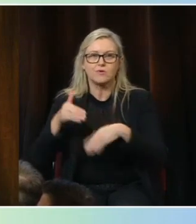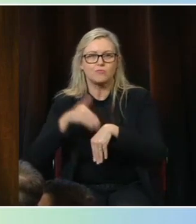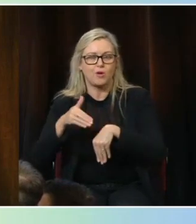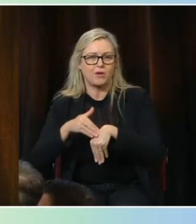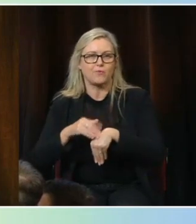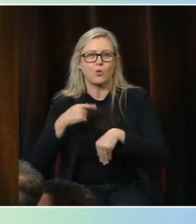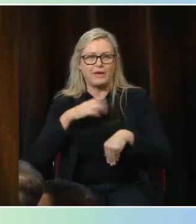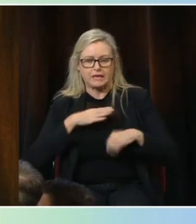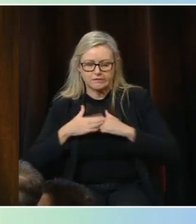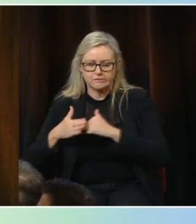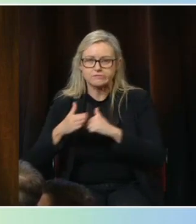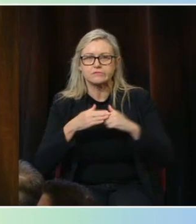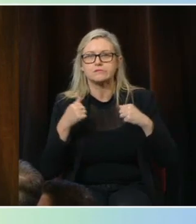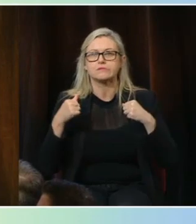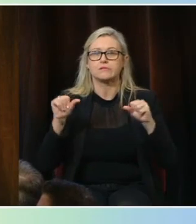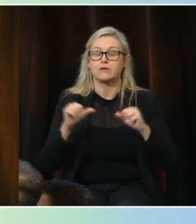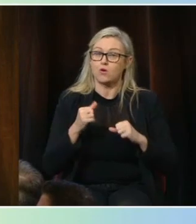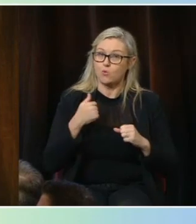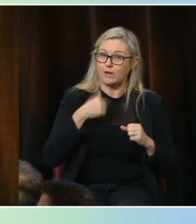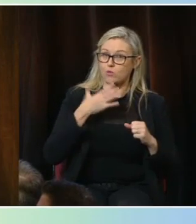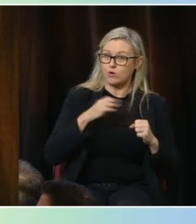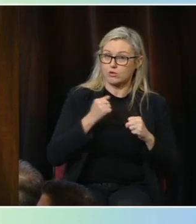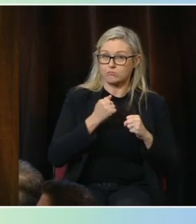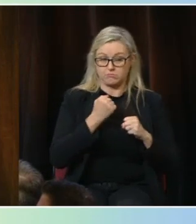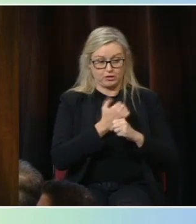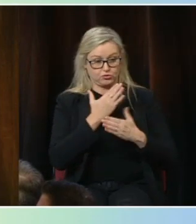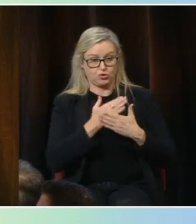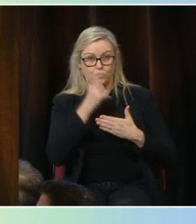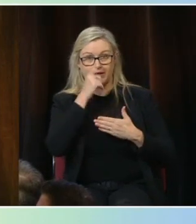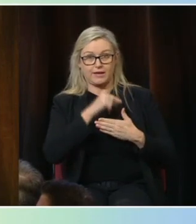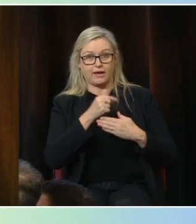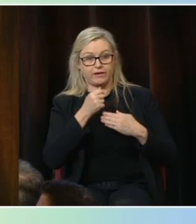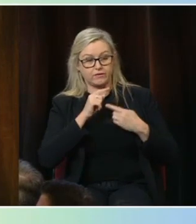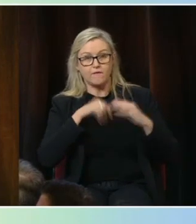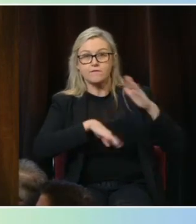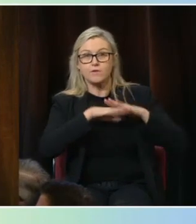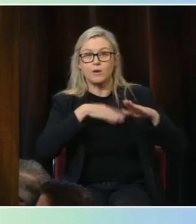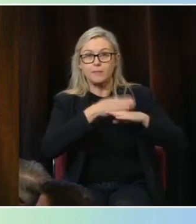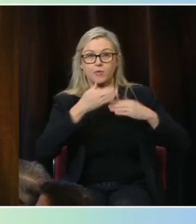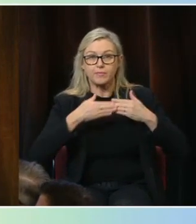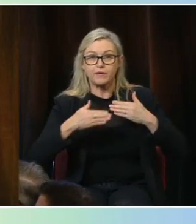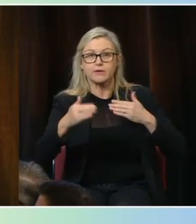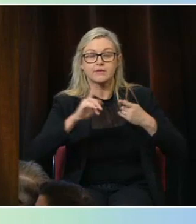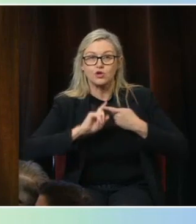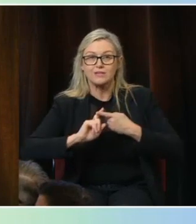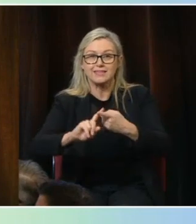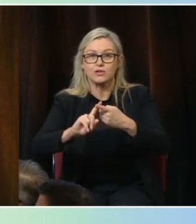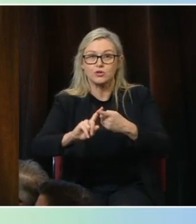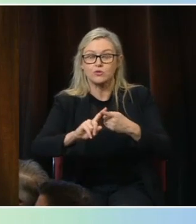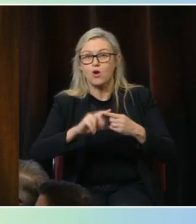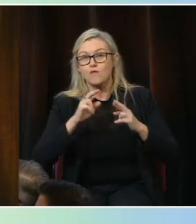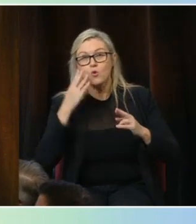can we lock in the benefits of Full Employment or will we return to the so-called secular stagnation of the previous decade